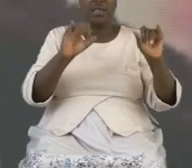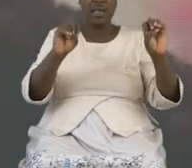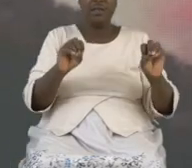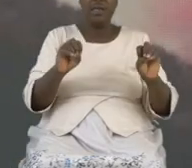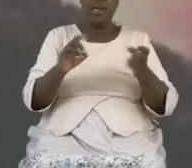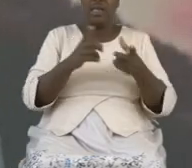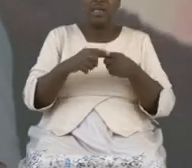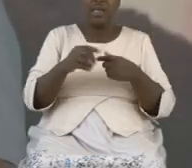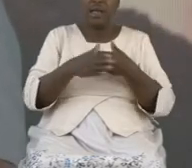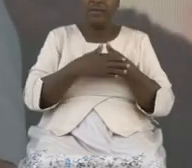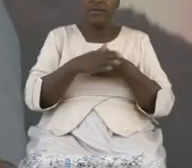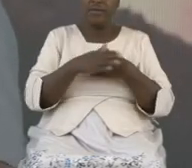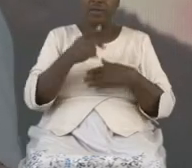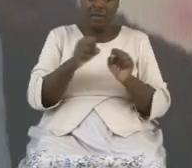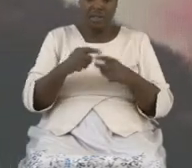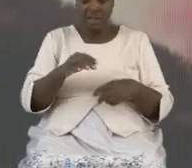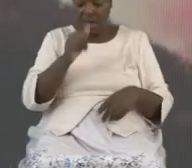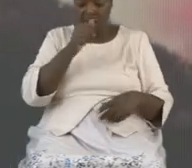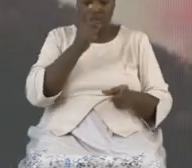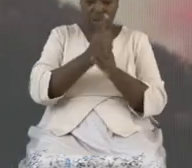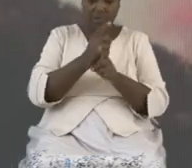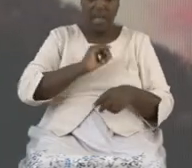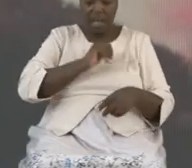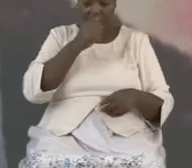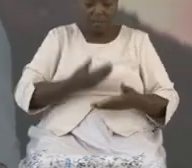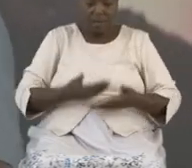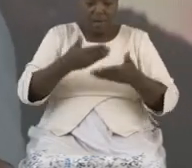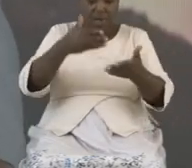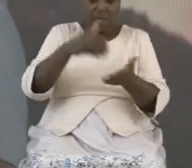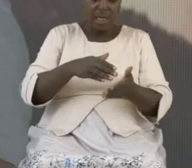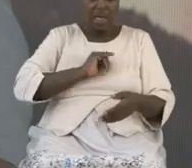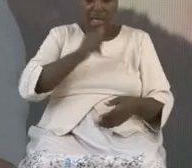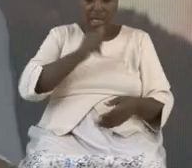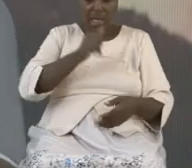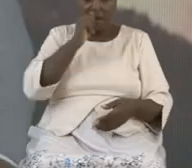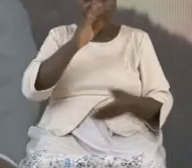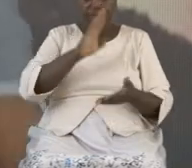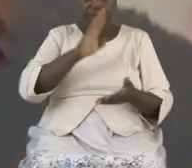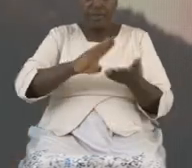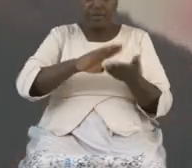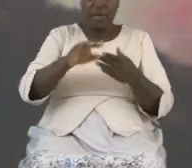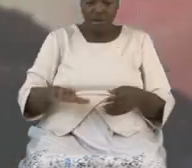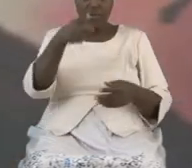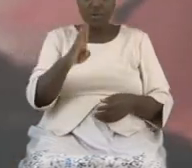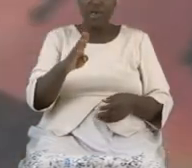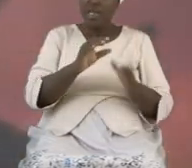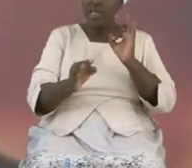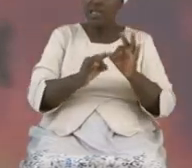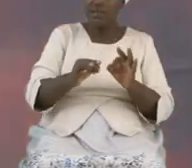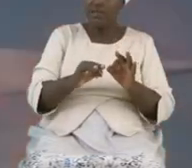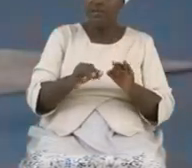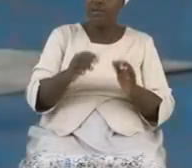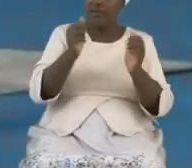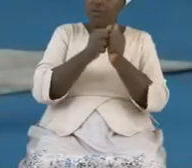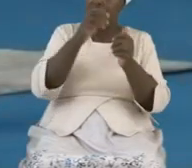justified, I'm born again, I'm forgiven, I'm a child of God. If with that